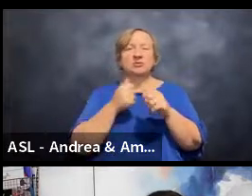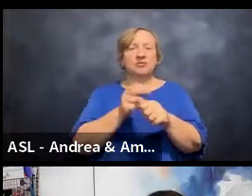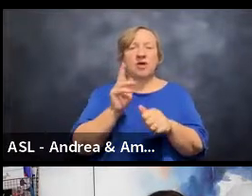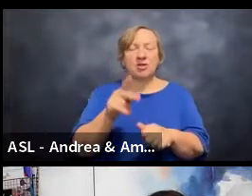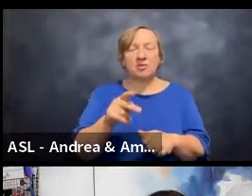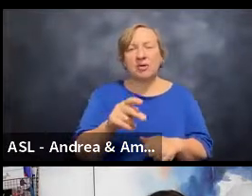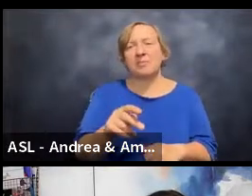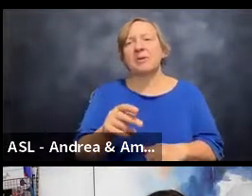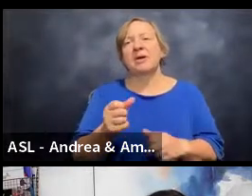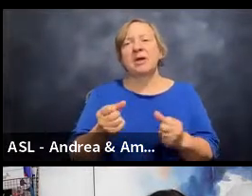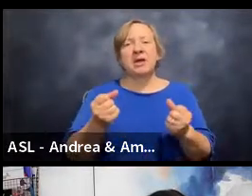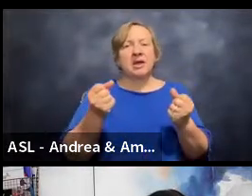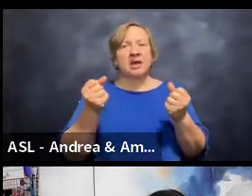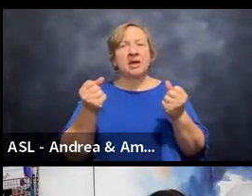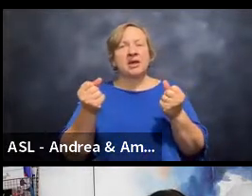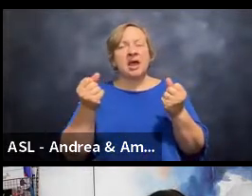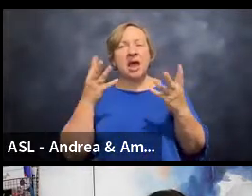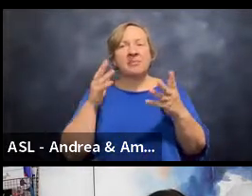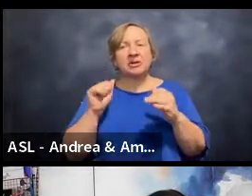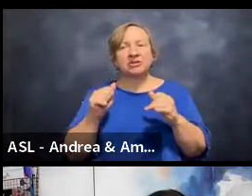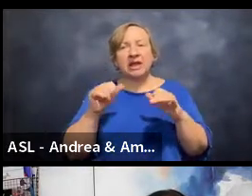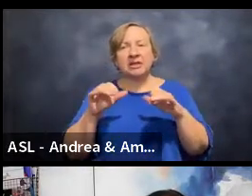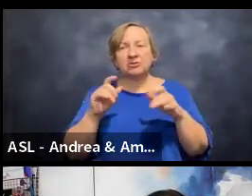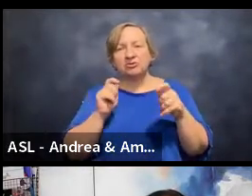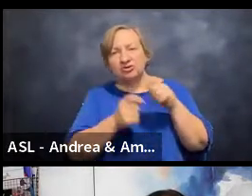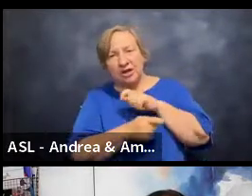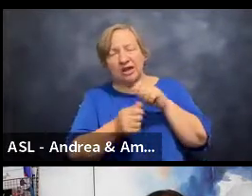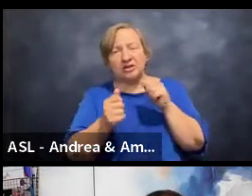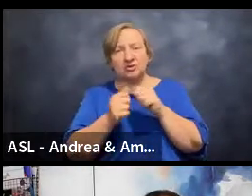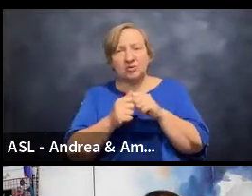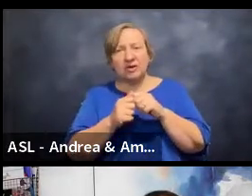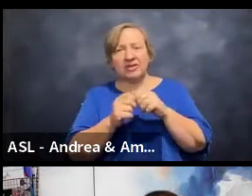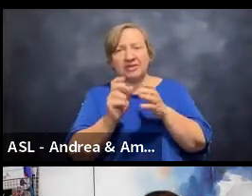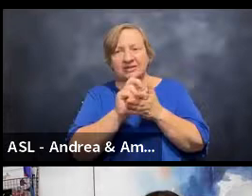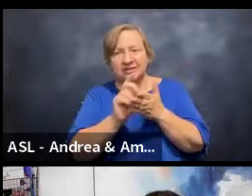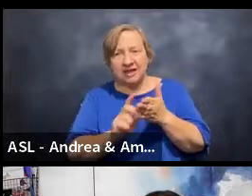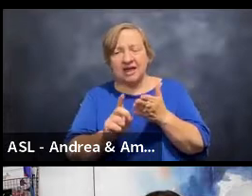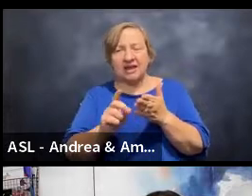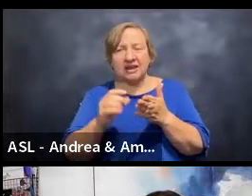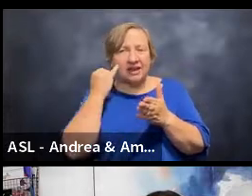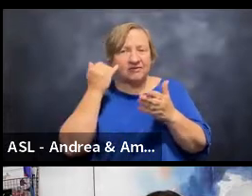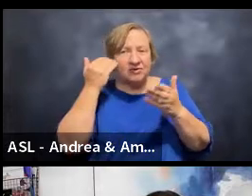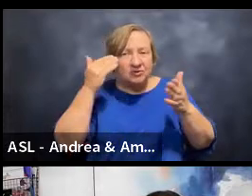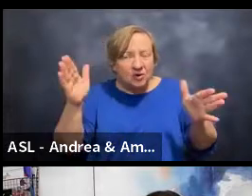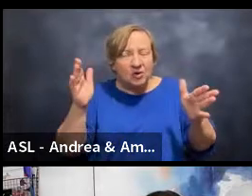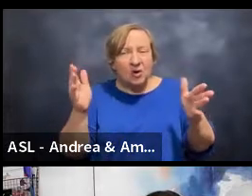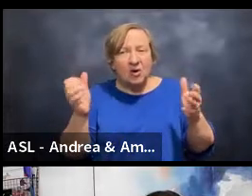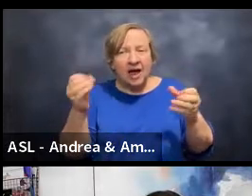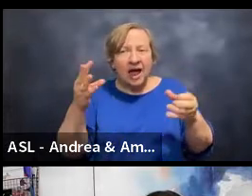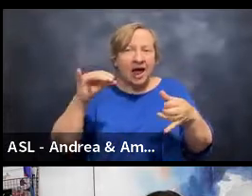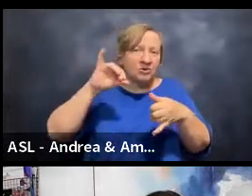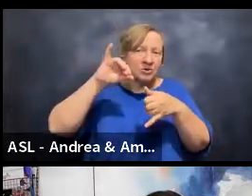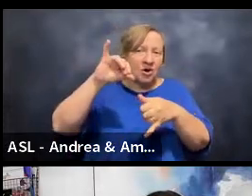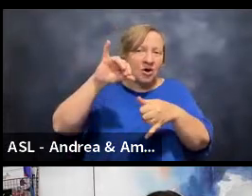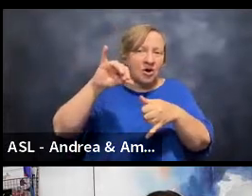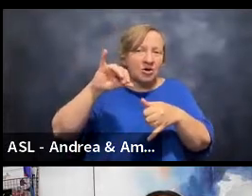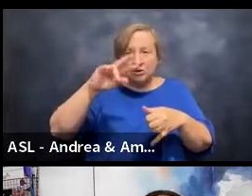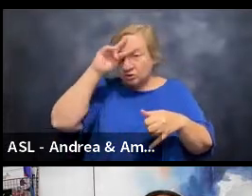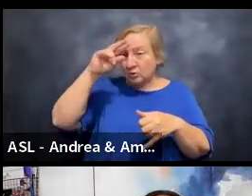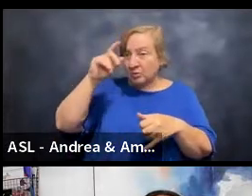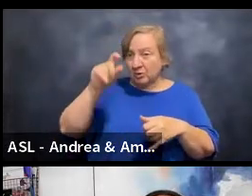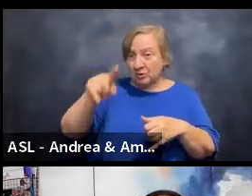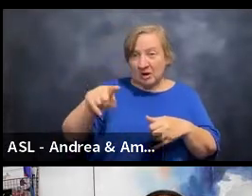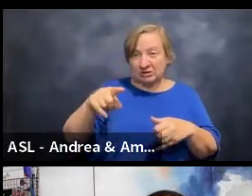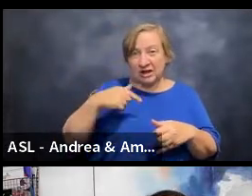How far can you go with the design if you don't know how tall it has to be? I mean, it's a stupid question, but I'm a stupid person and not knowing